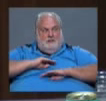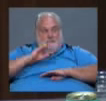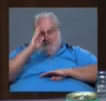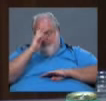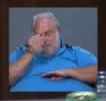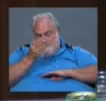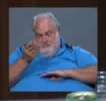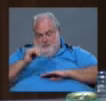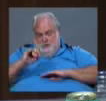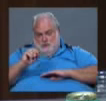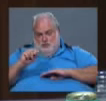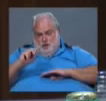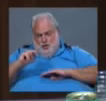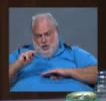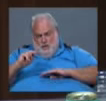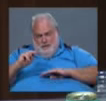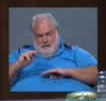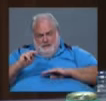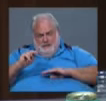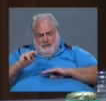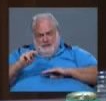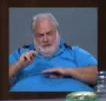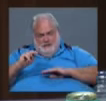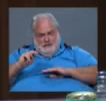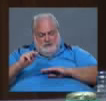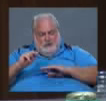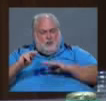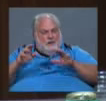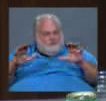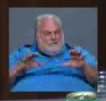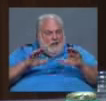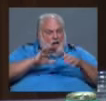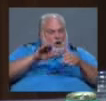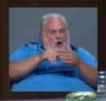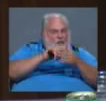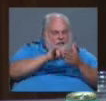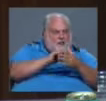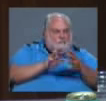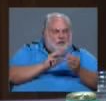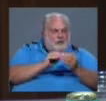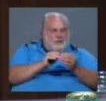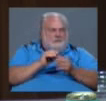Maybe Joan is sort of after the fact, but we have done all of that.